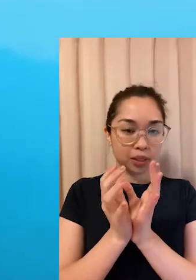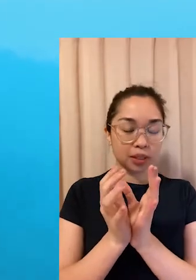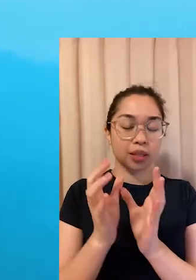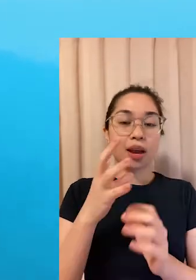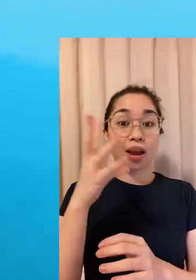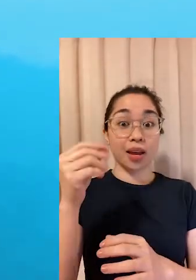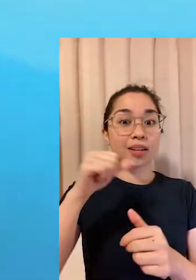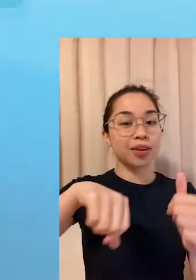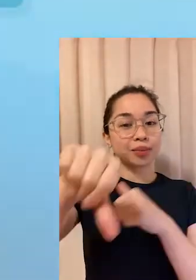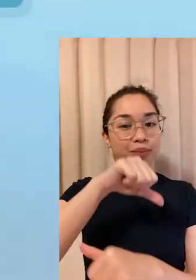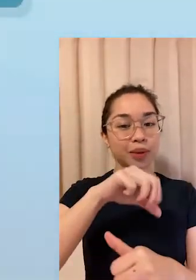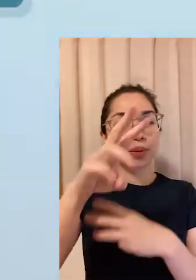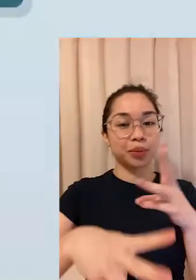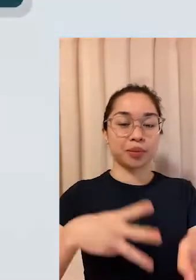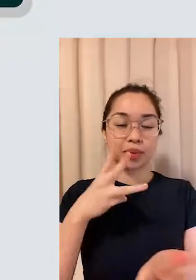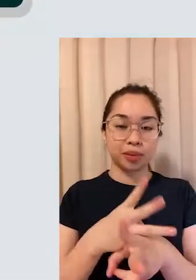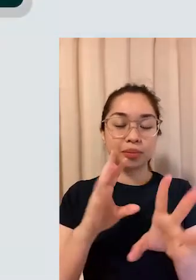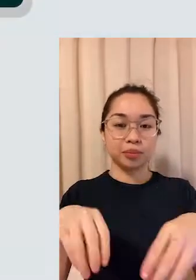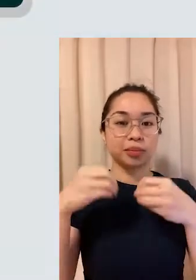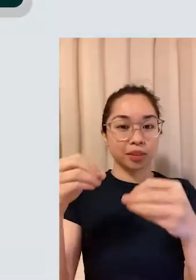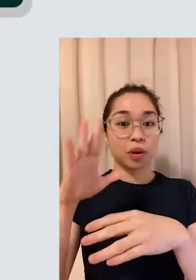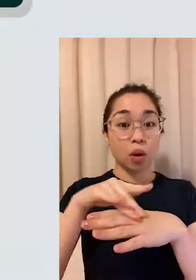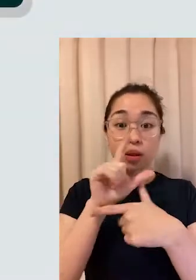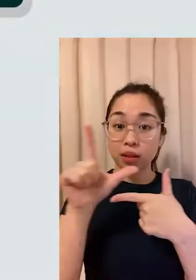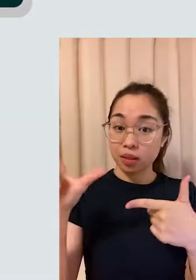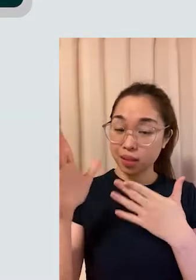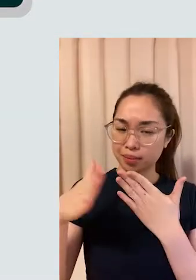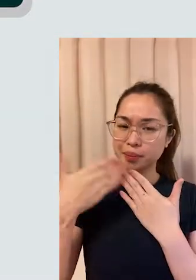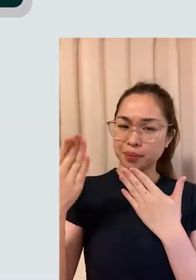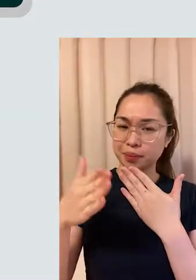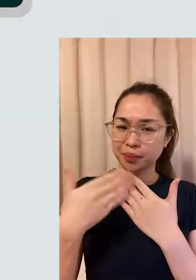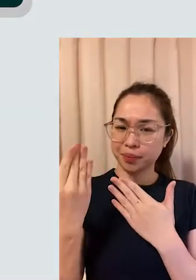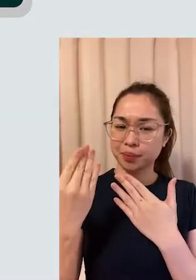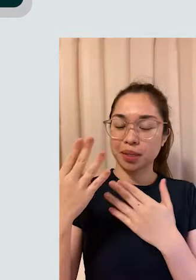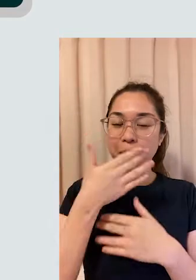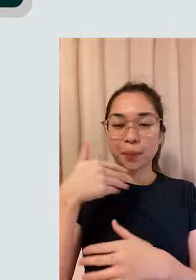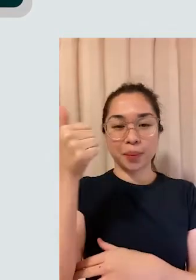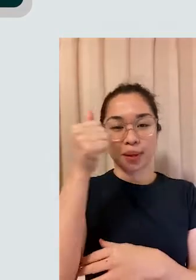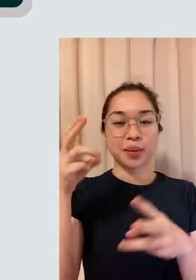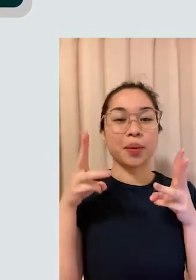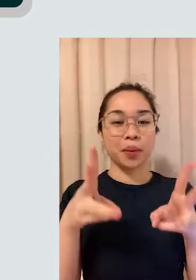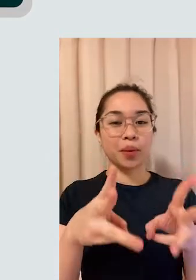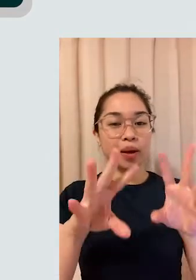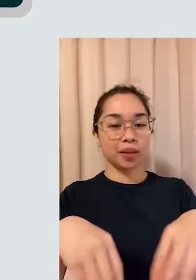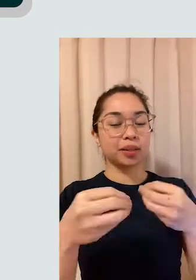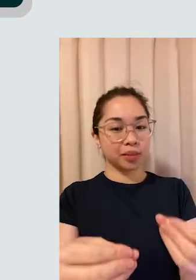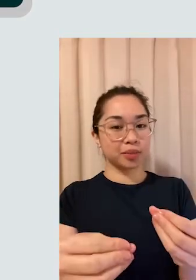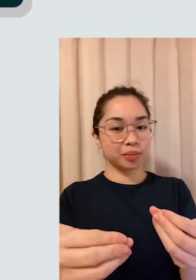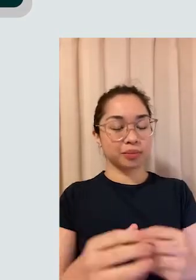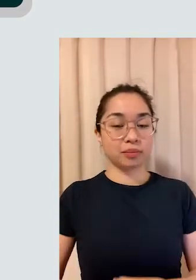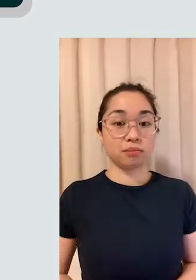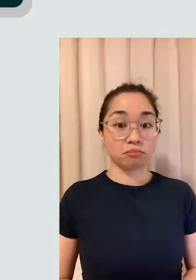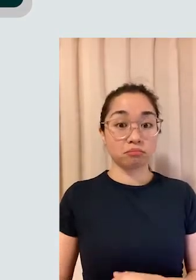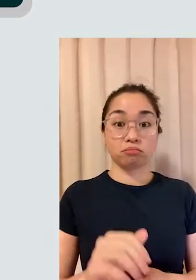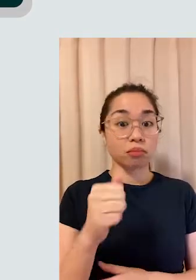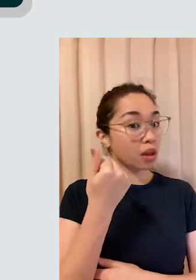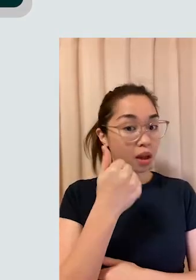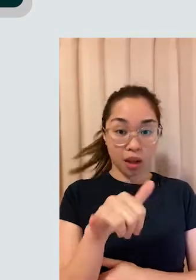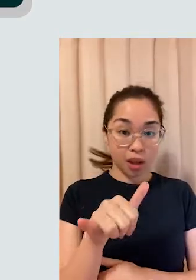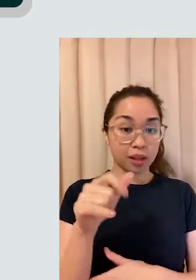the world. Giving online is the easiest and best way to give. You can give